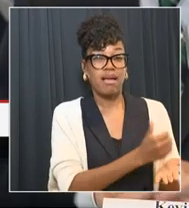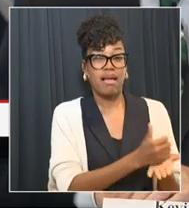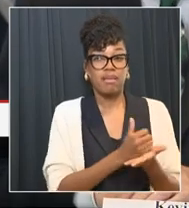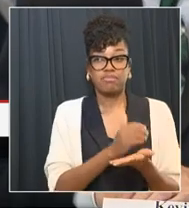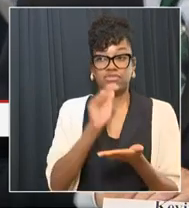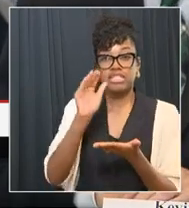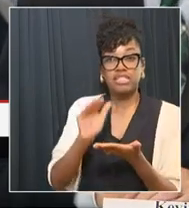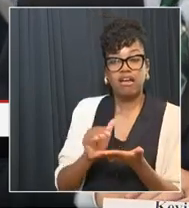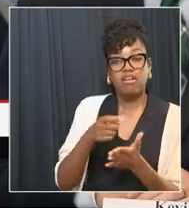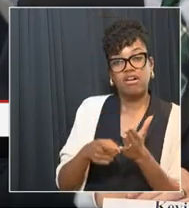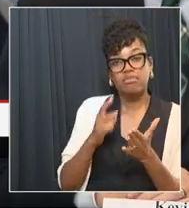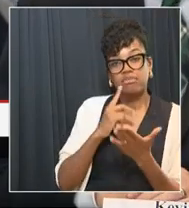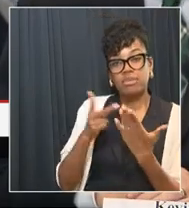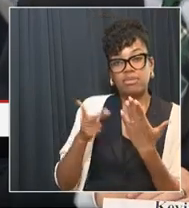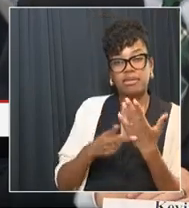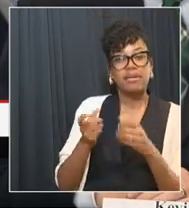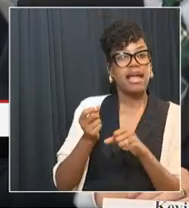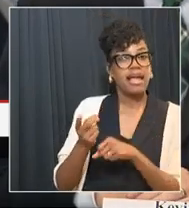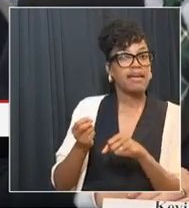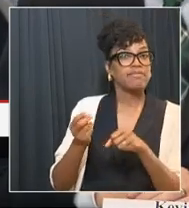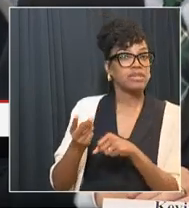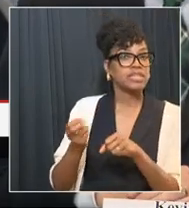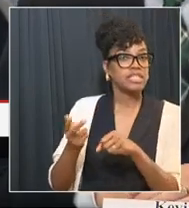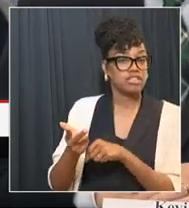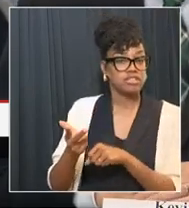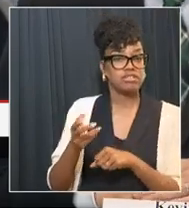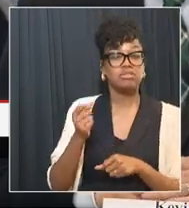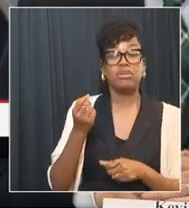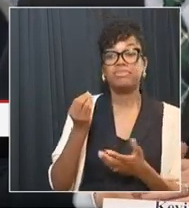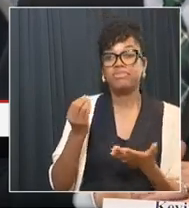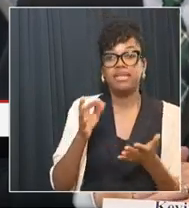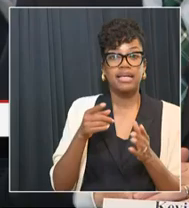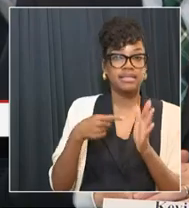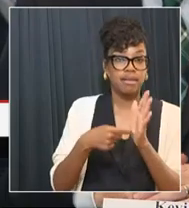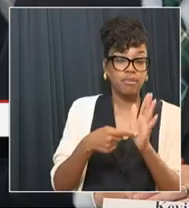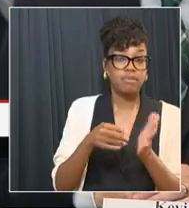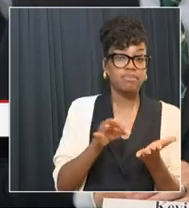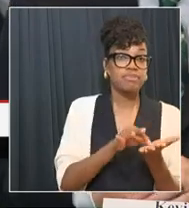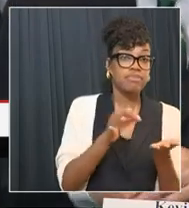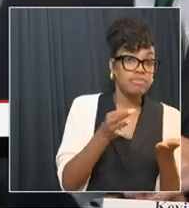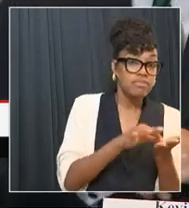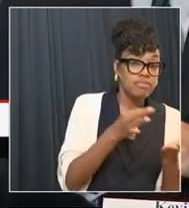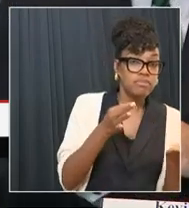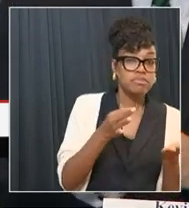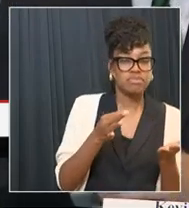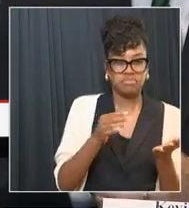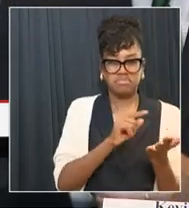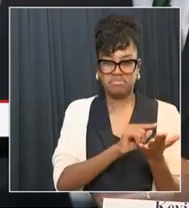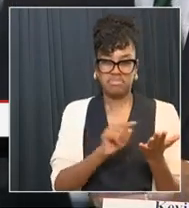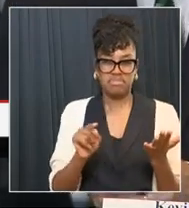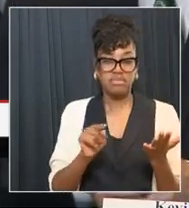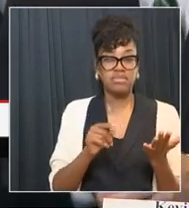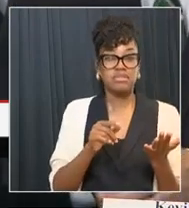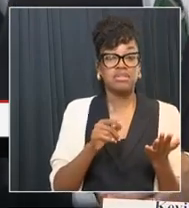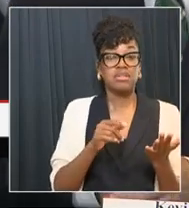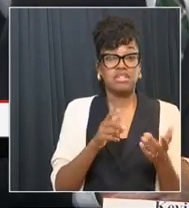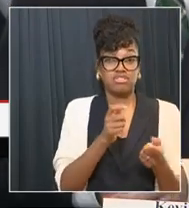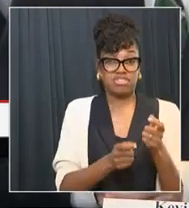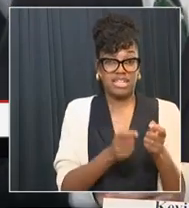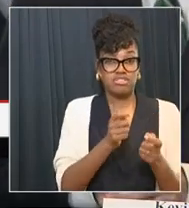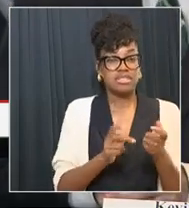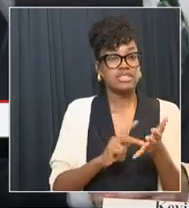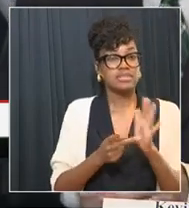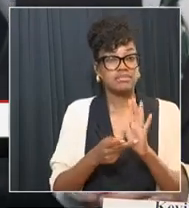year. So when we talked about the Medicaid changes, when we talked about the changes to TANF, those were avoiding costs by making those